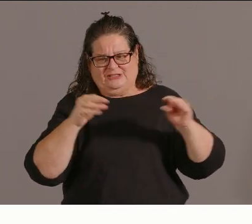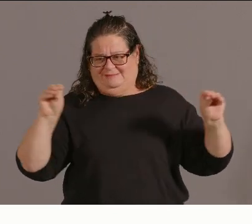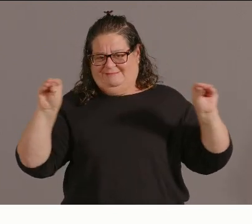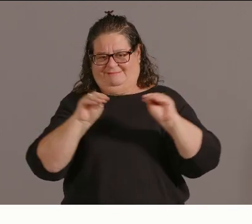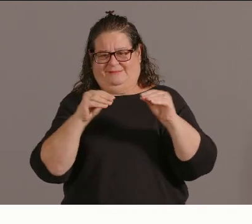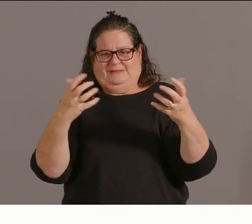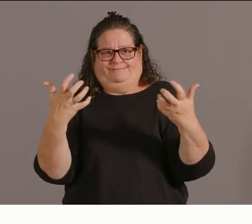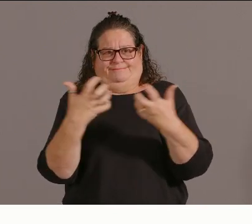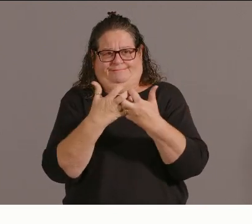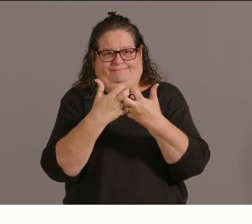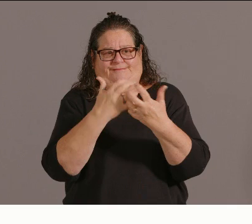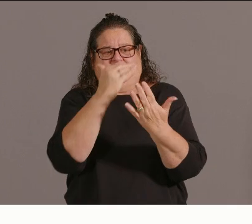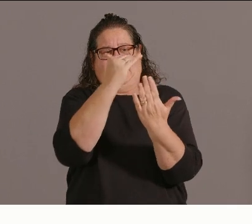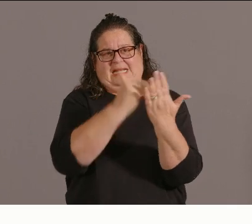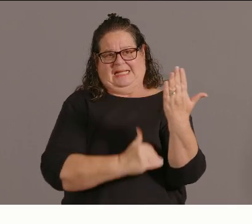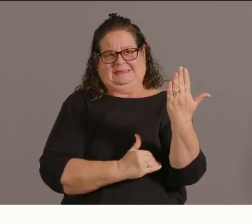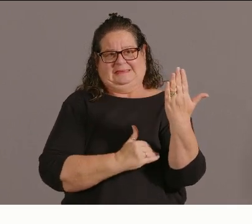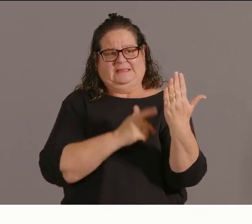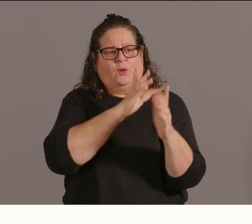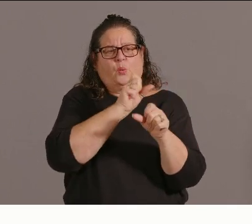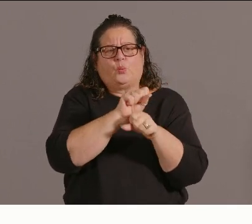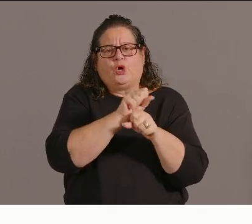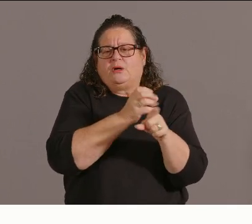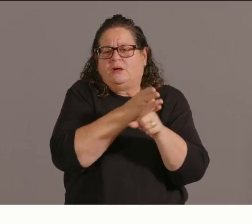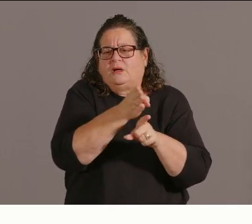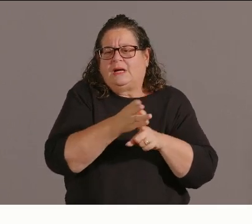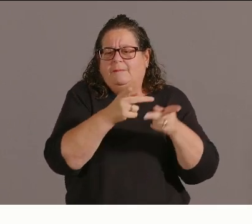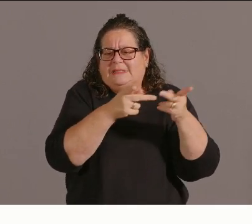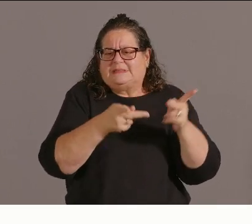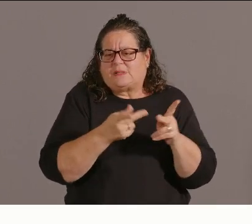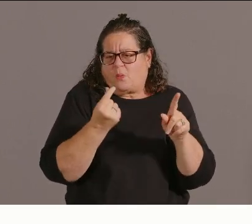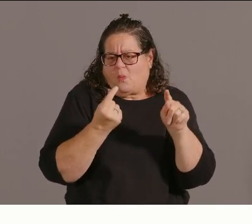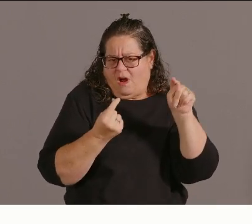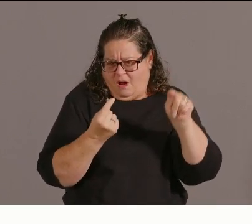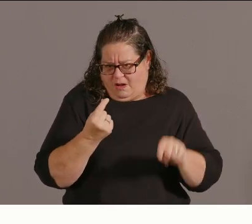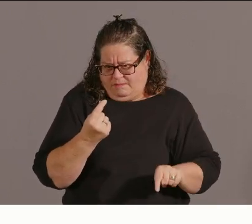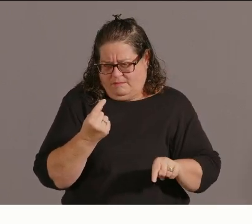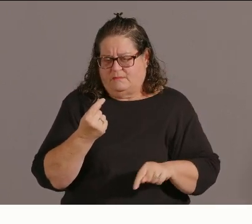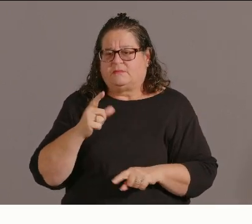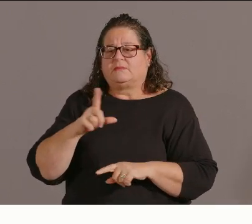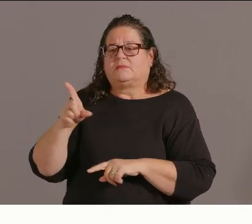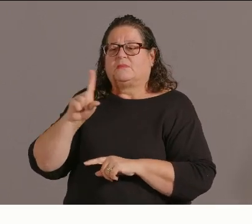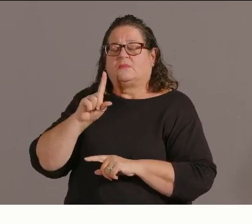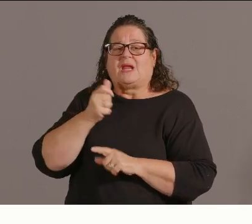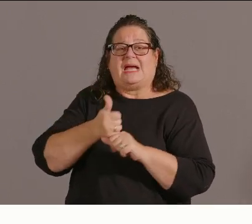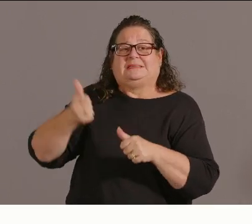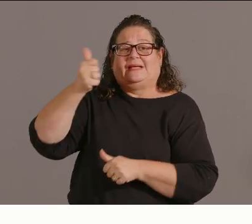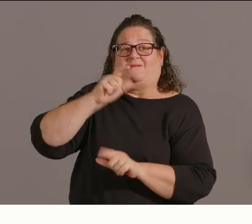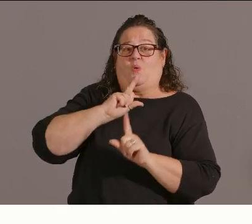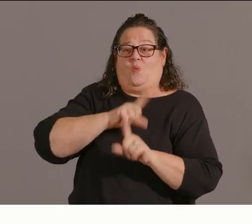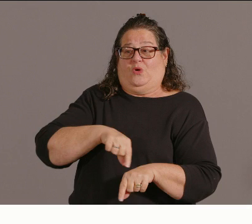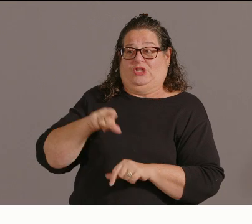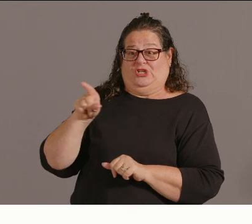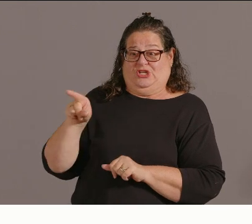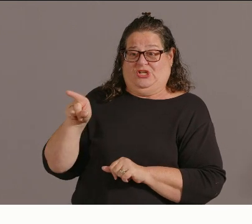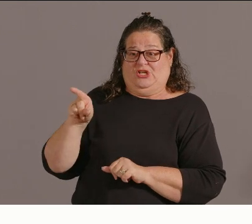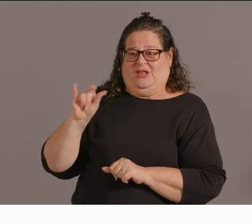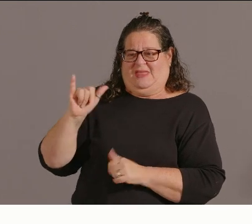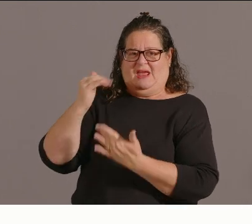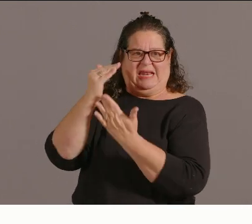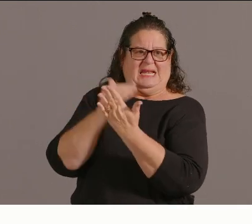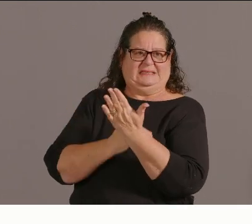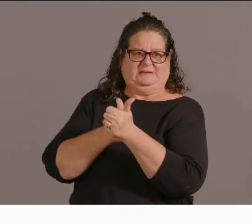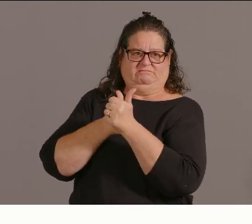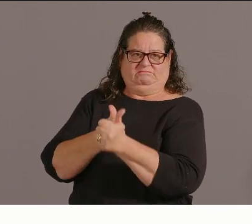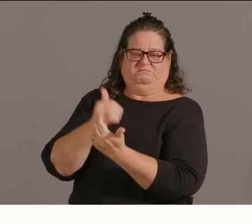executive order defining essential businesses and workers. ASIP identified a subset of those